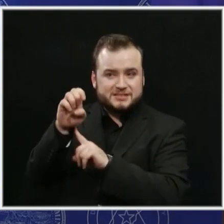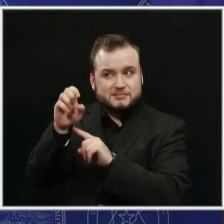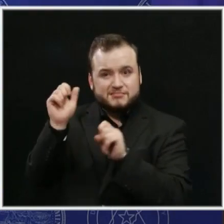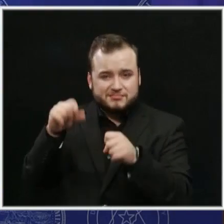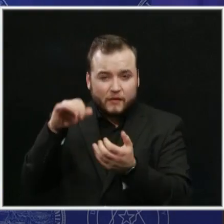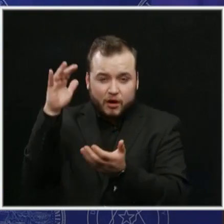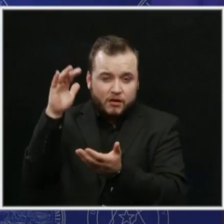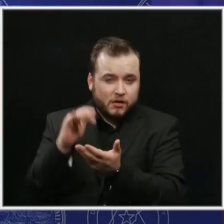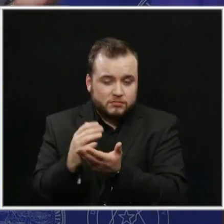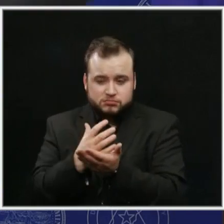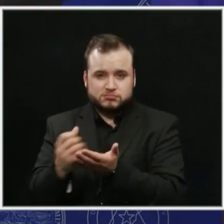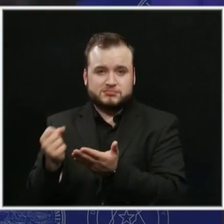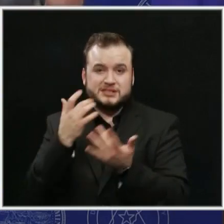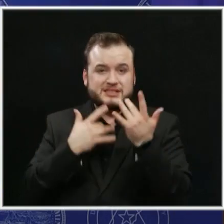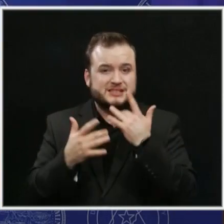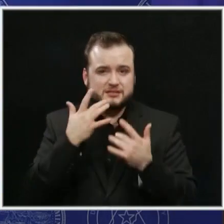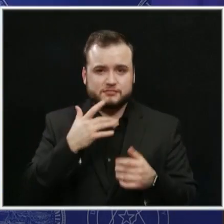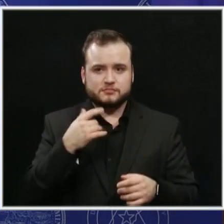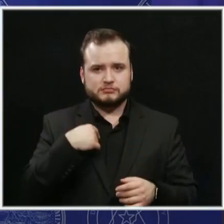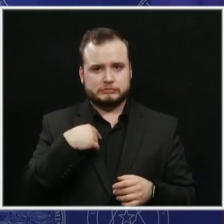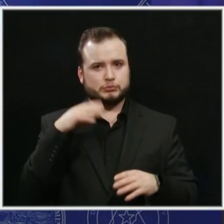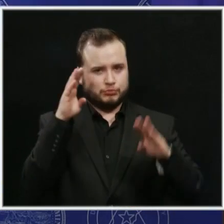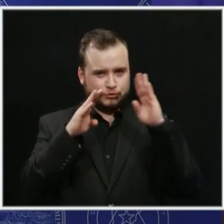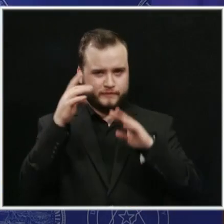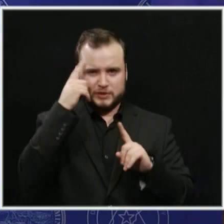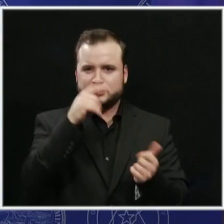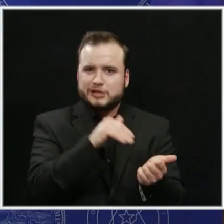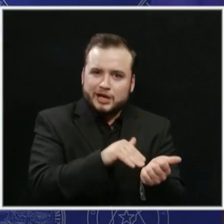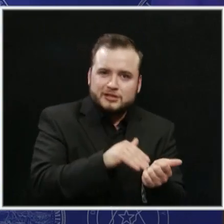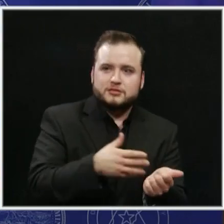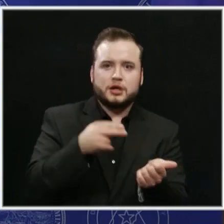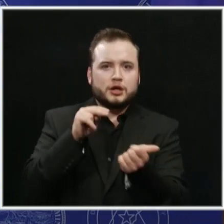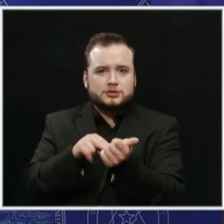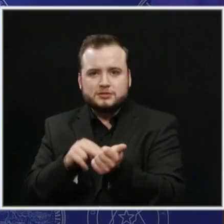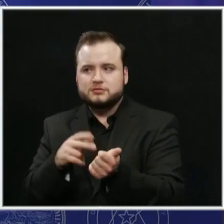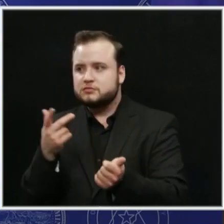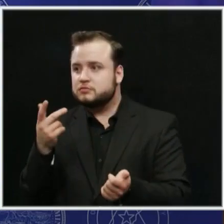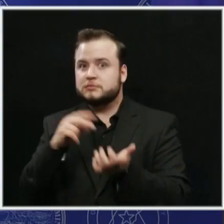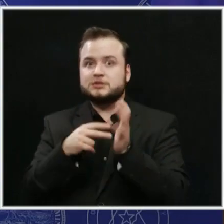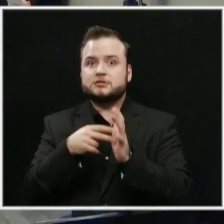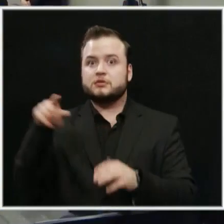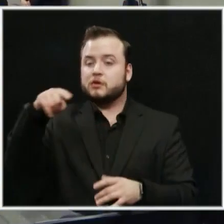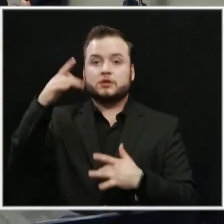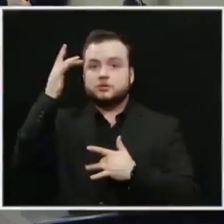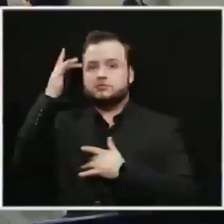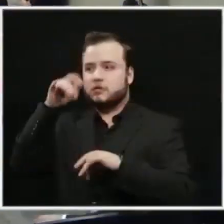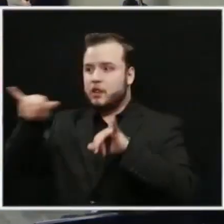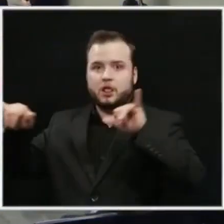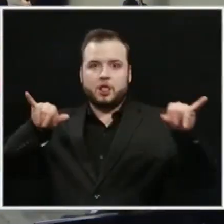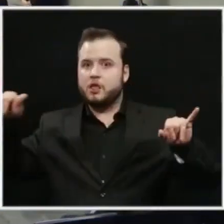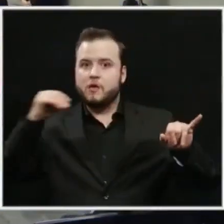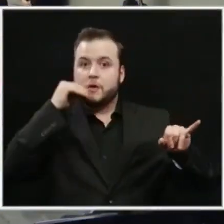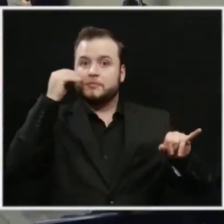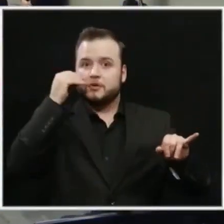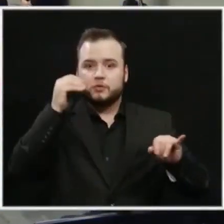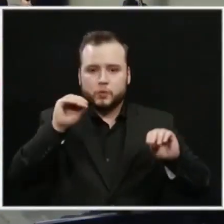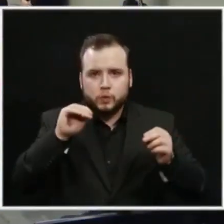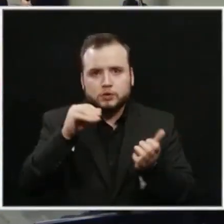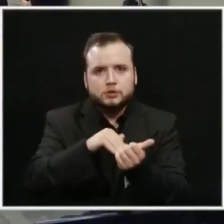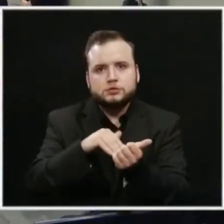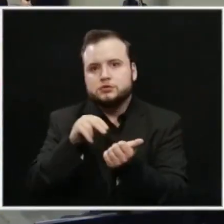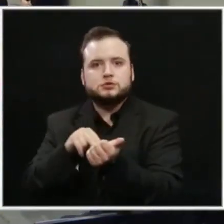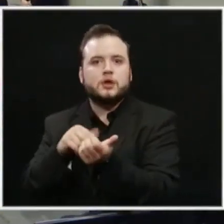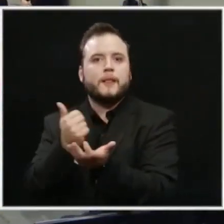keeps me up right now. So that's why I have to keep them as safe as possibly can be. Can we get some additional